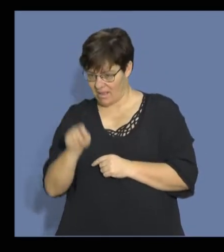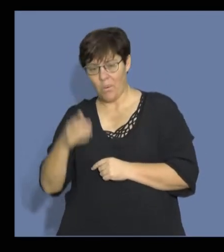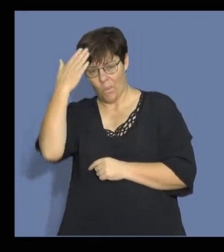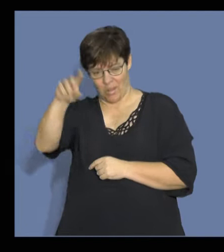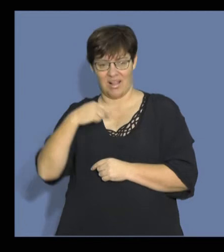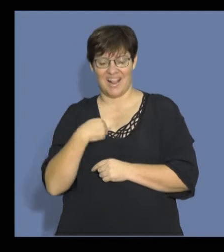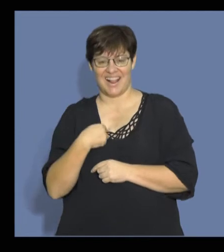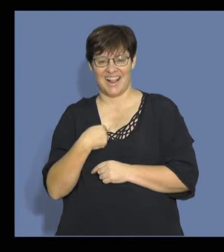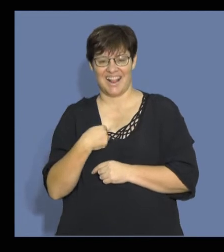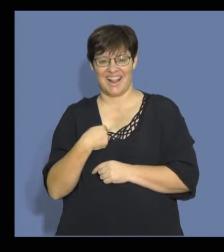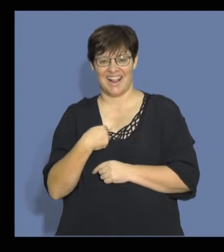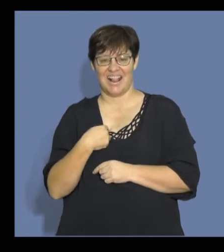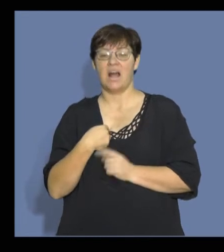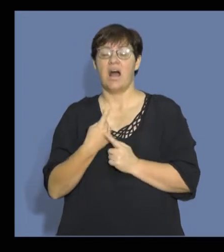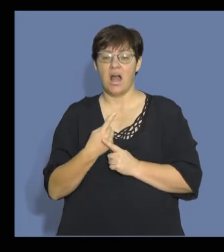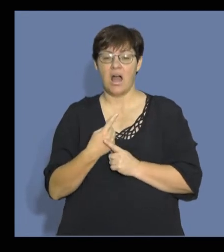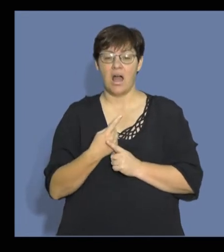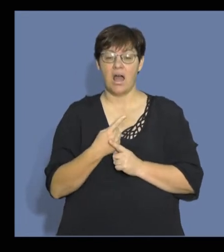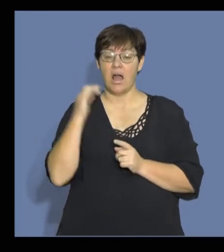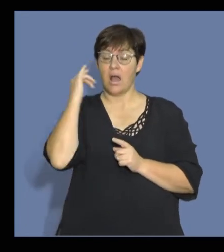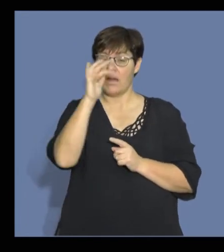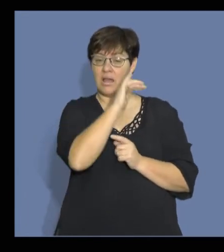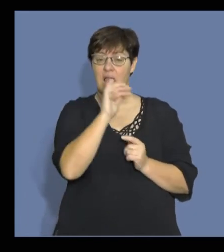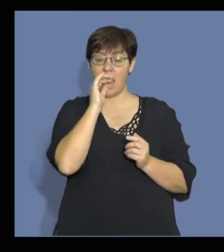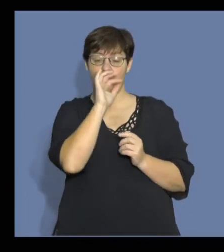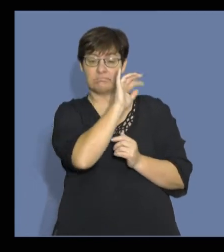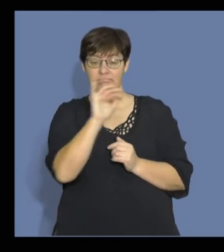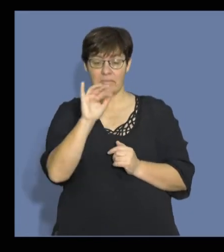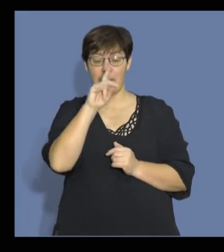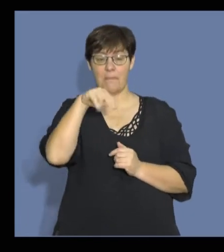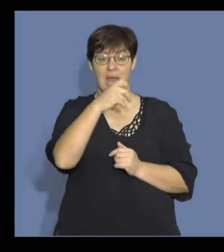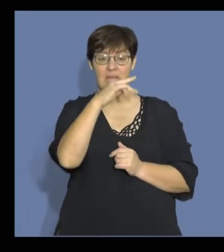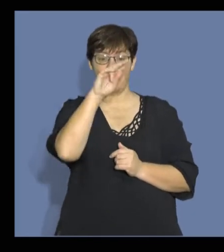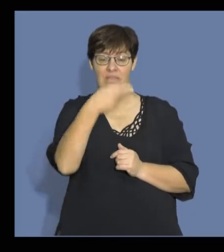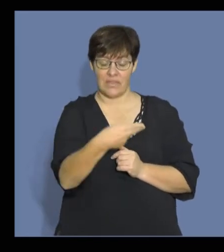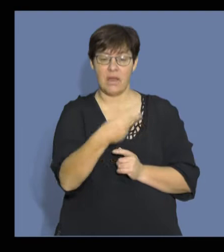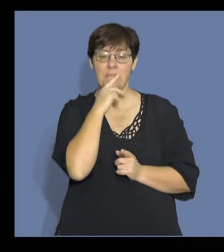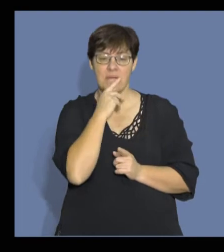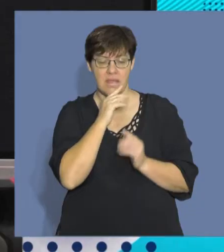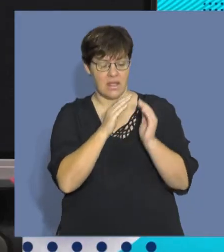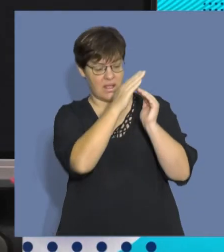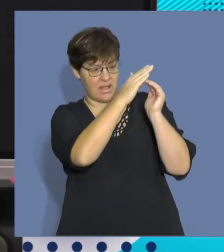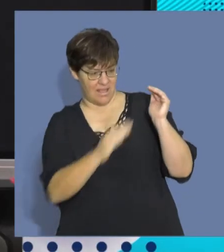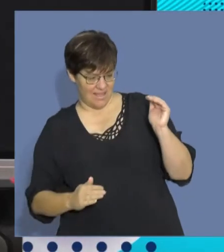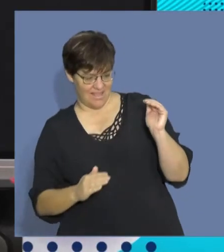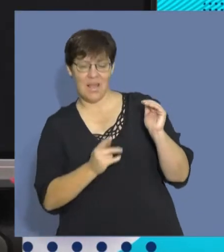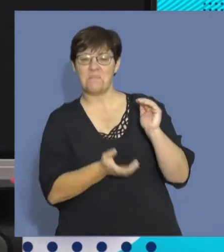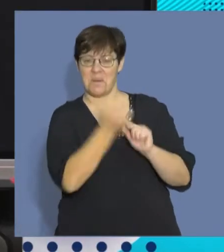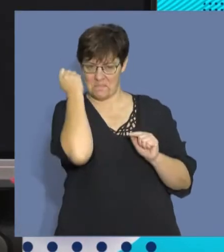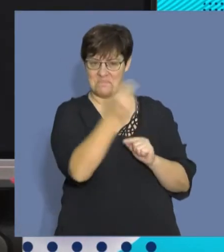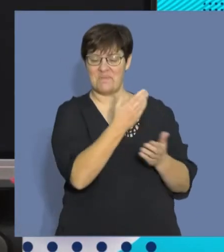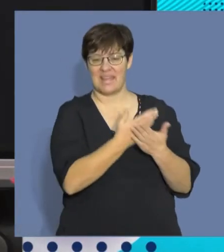there are here, and I can use the theorem of Pythagoras to calculate the distance of a diagonal